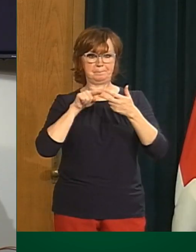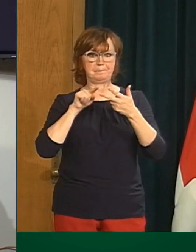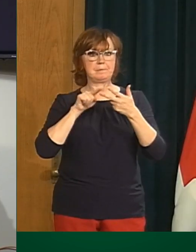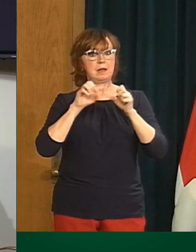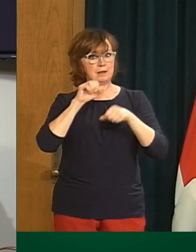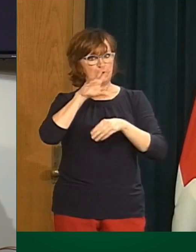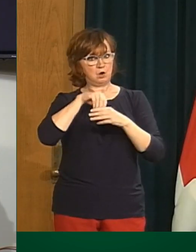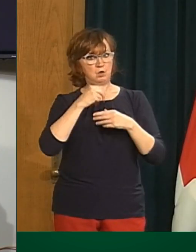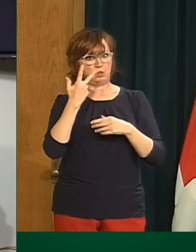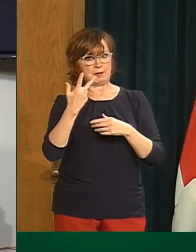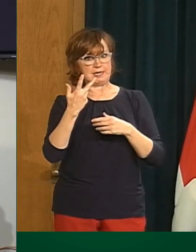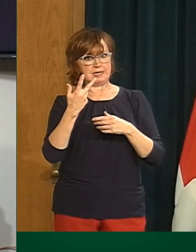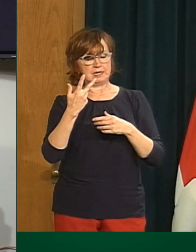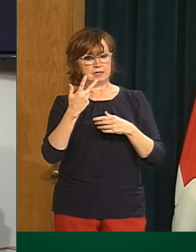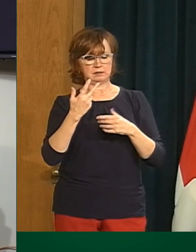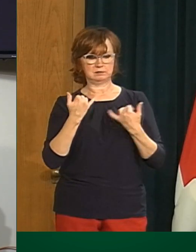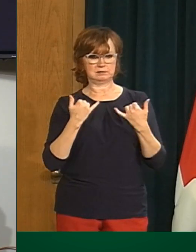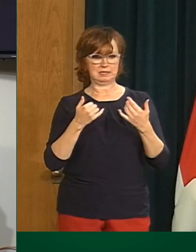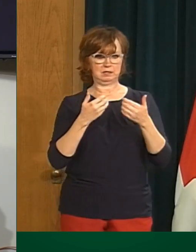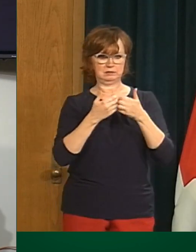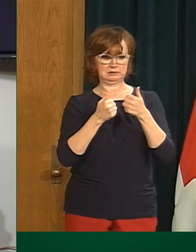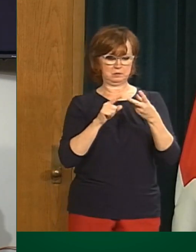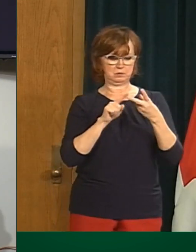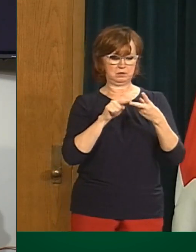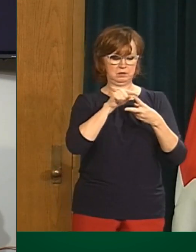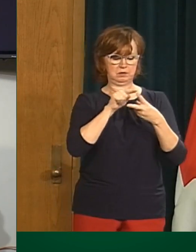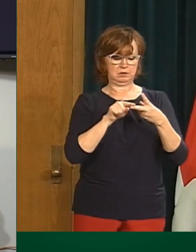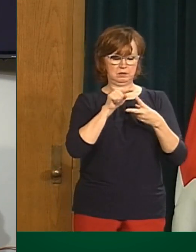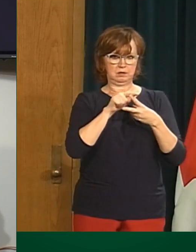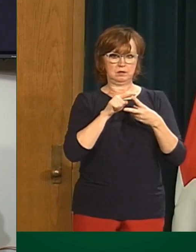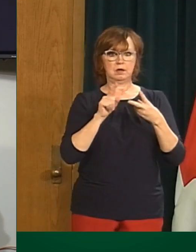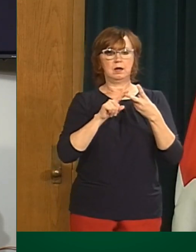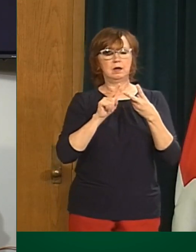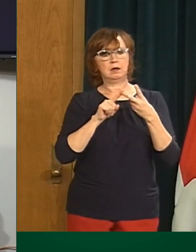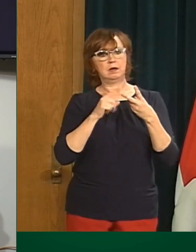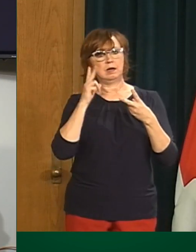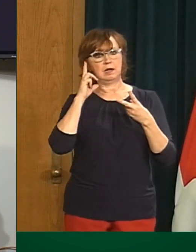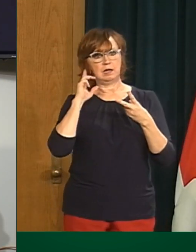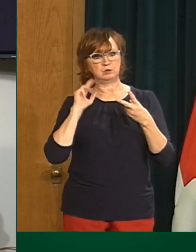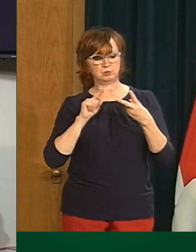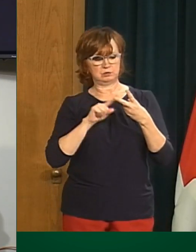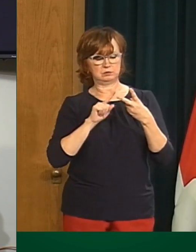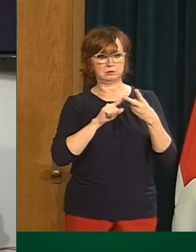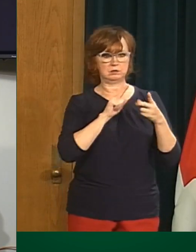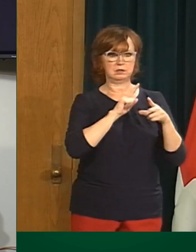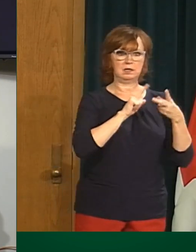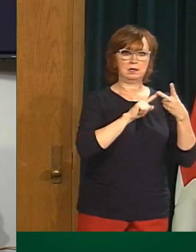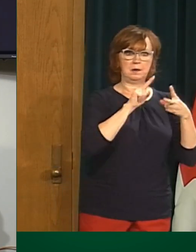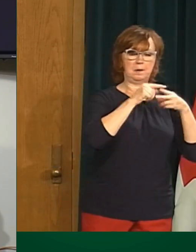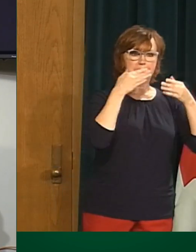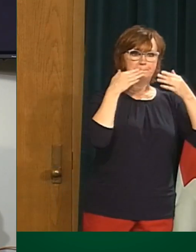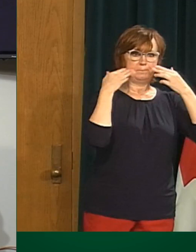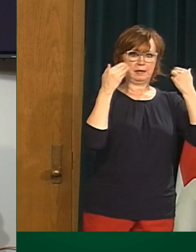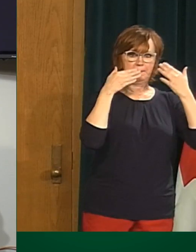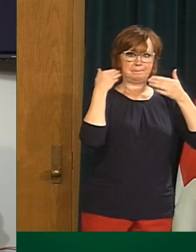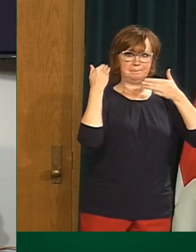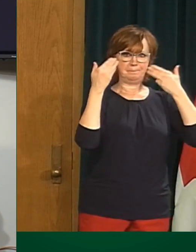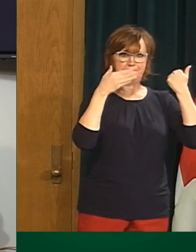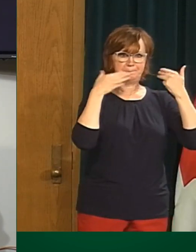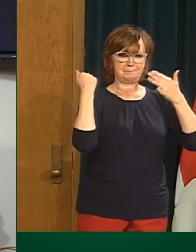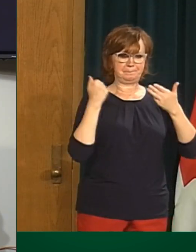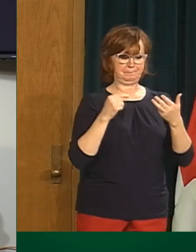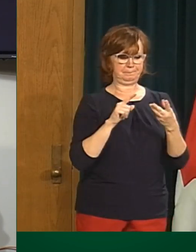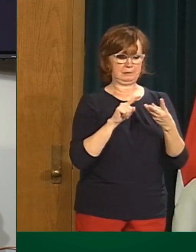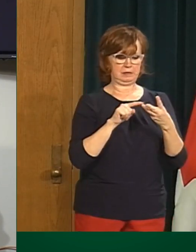breakdown addresses either hairdressers or cosmetologists. But there's quite a few hairdressers now that are in a limbo space and